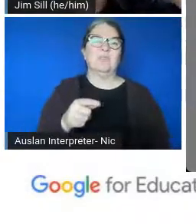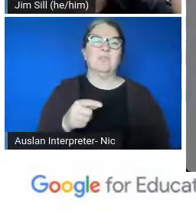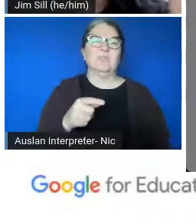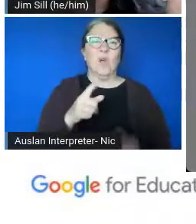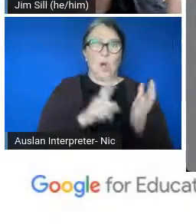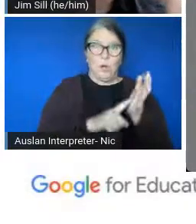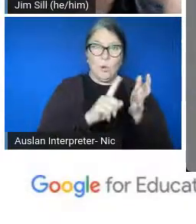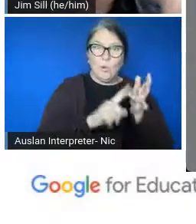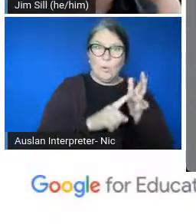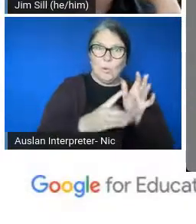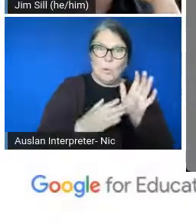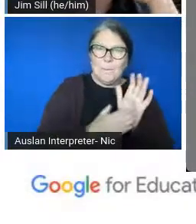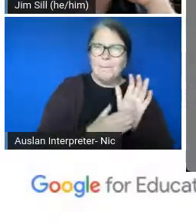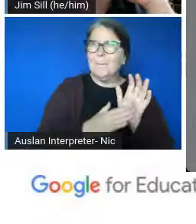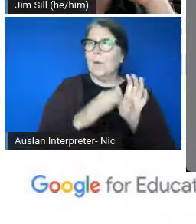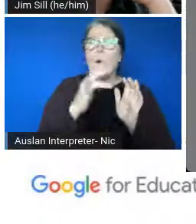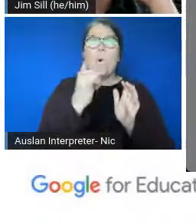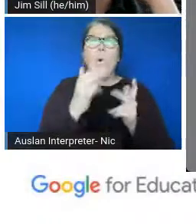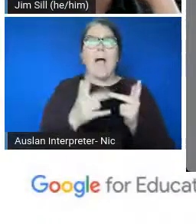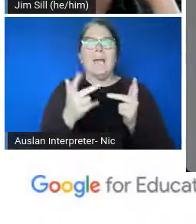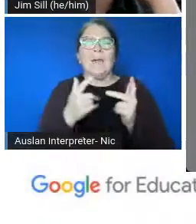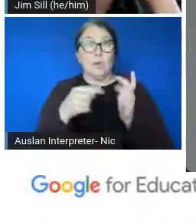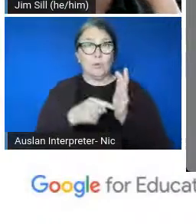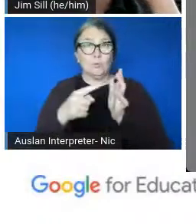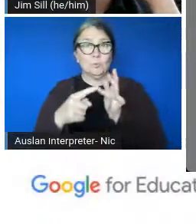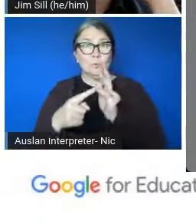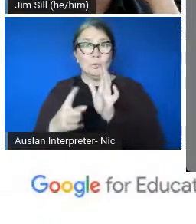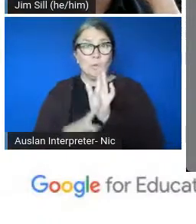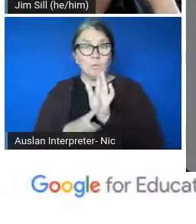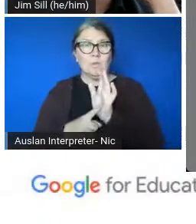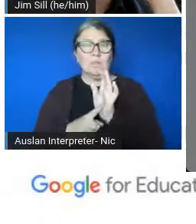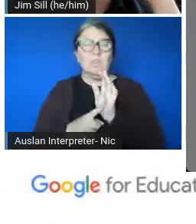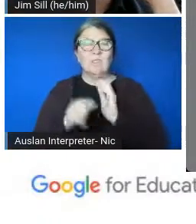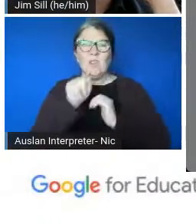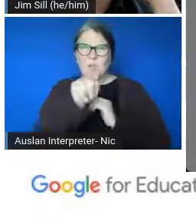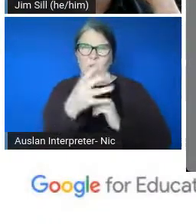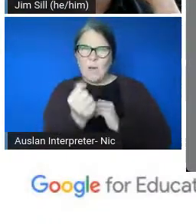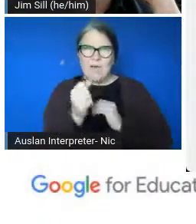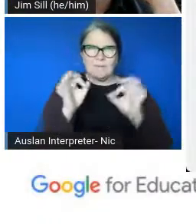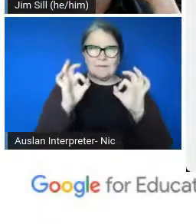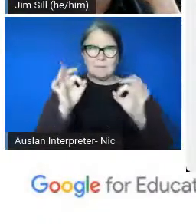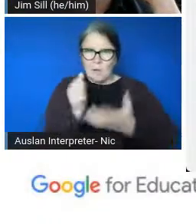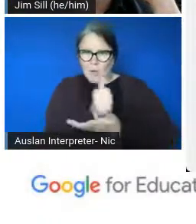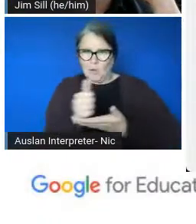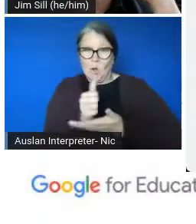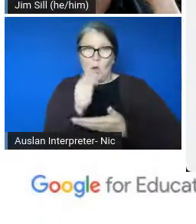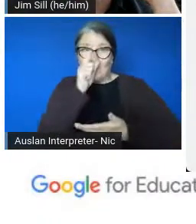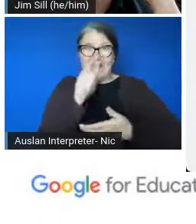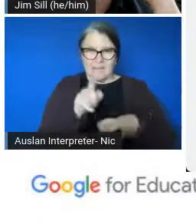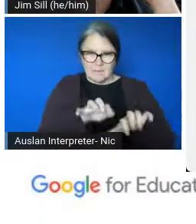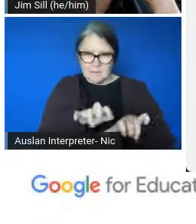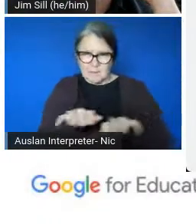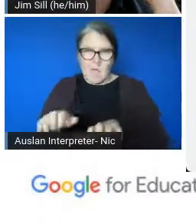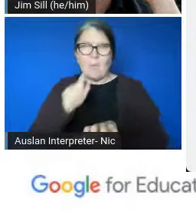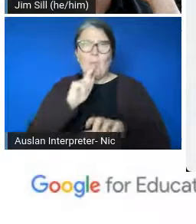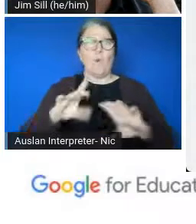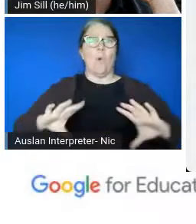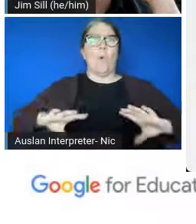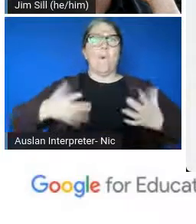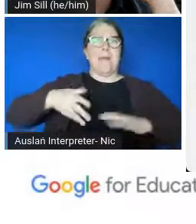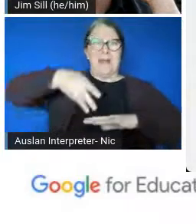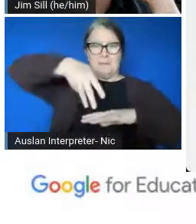one of those kinds of tools, and you got the code, you can put it into there and it embeds it straight into the